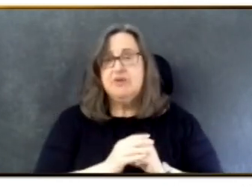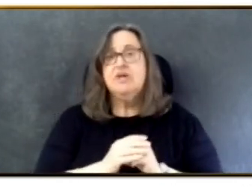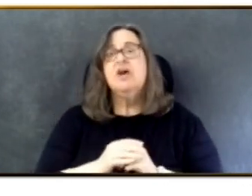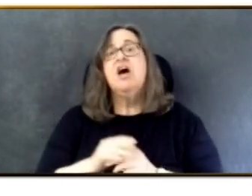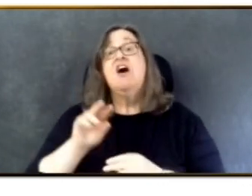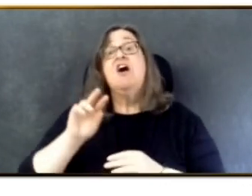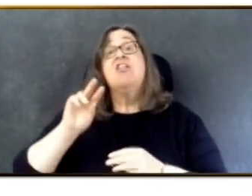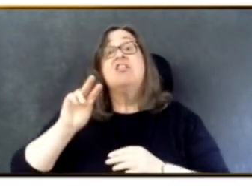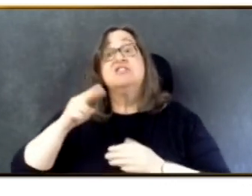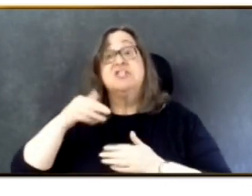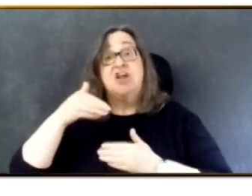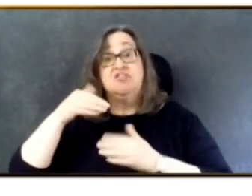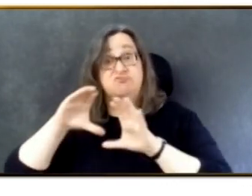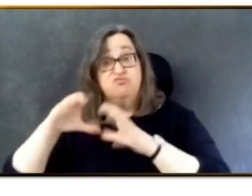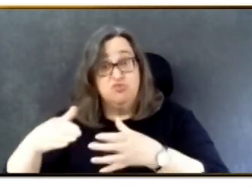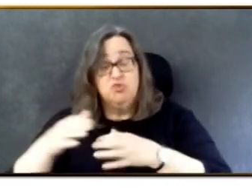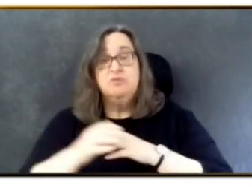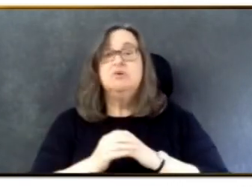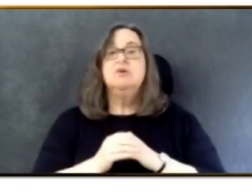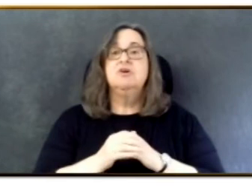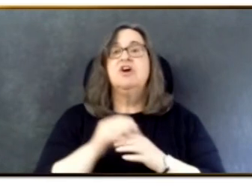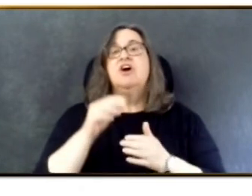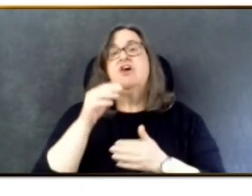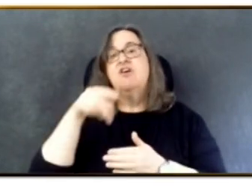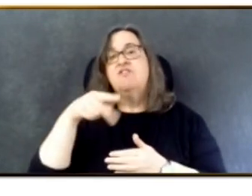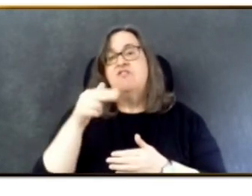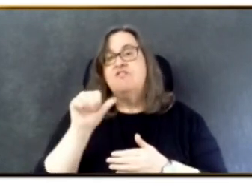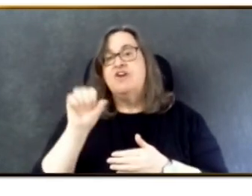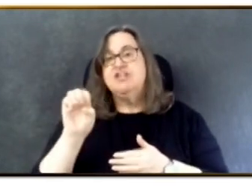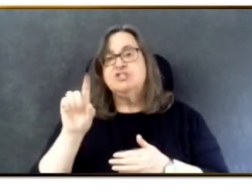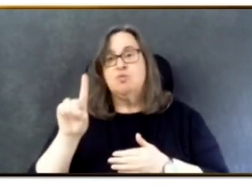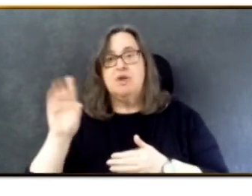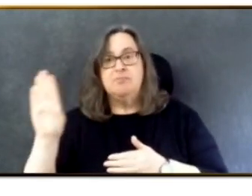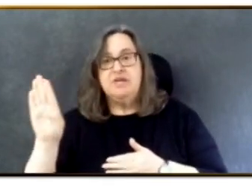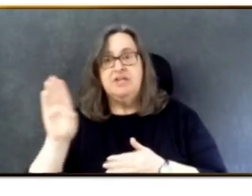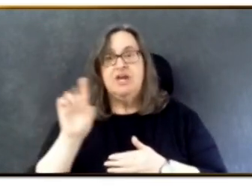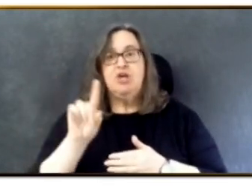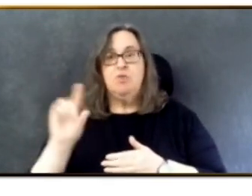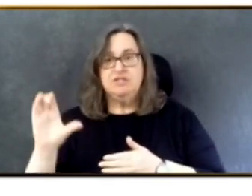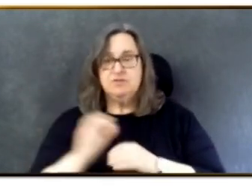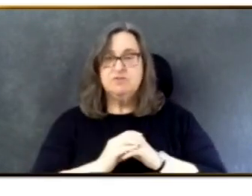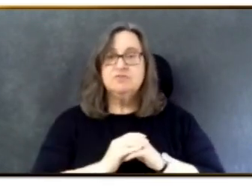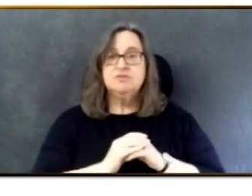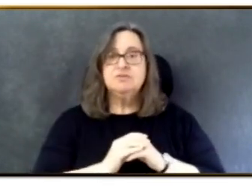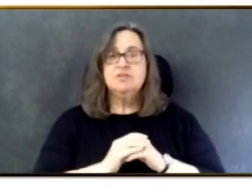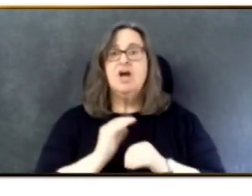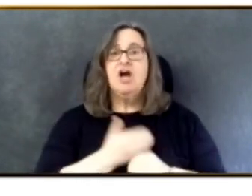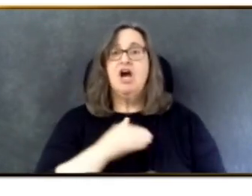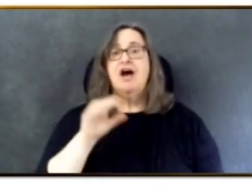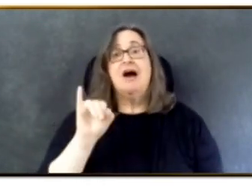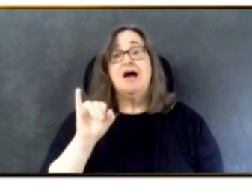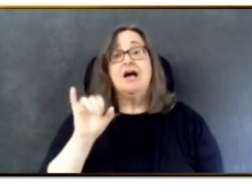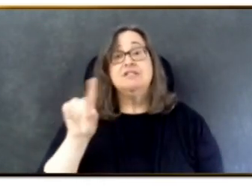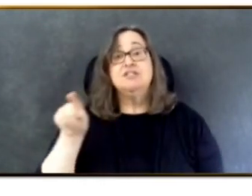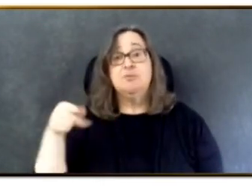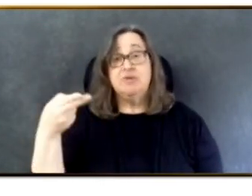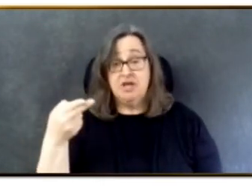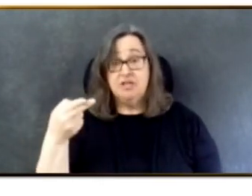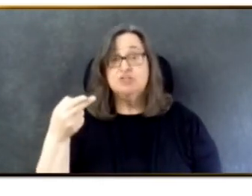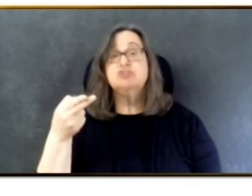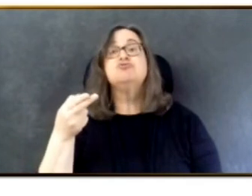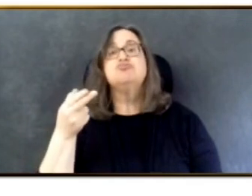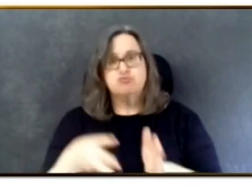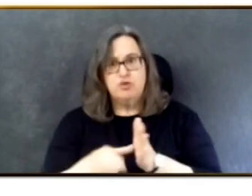next rounds, phase 1B and phase 1C. Our IDPH team is reviewing ACIP's recommendations